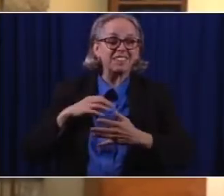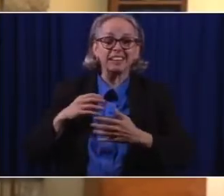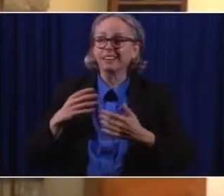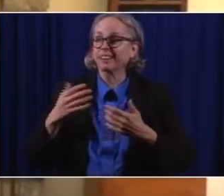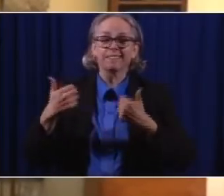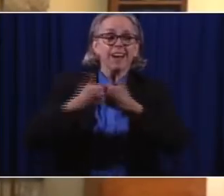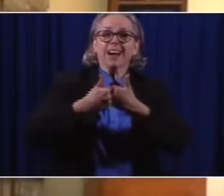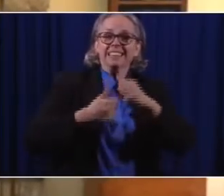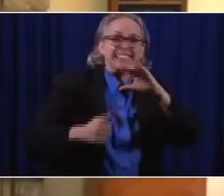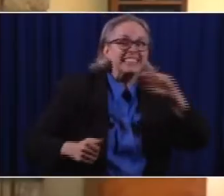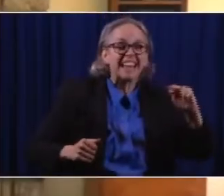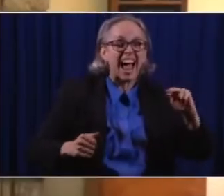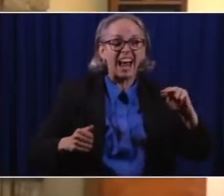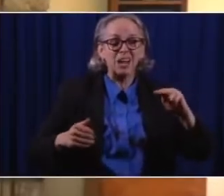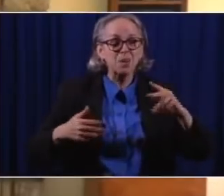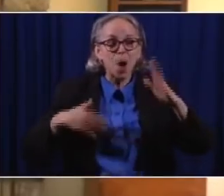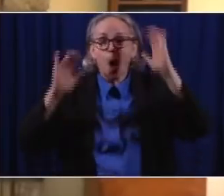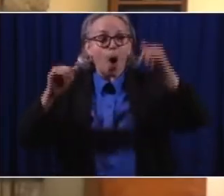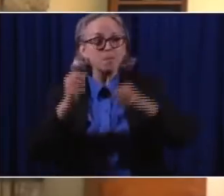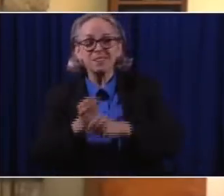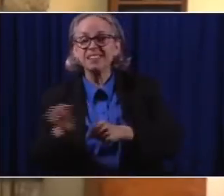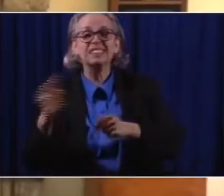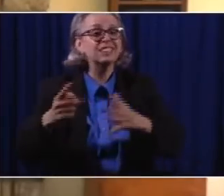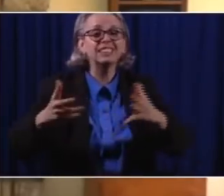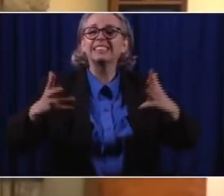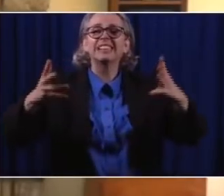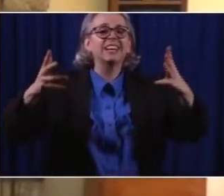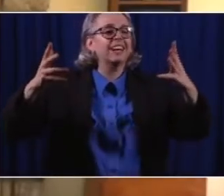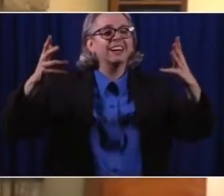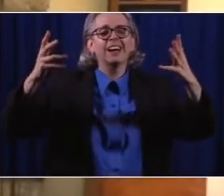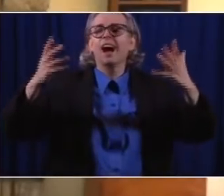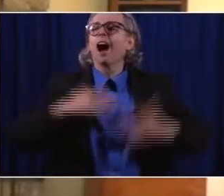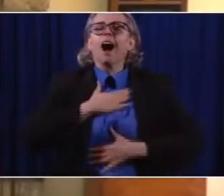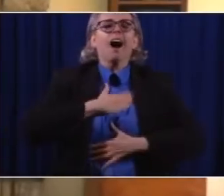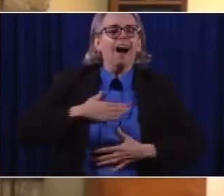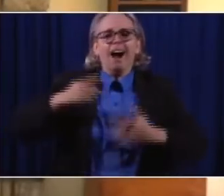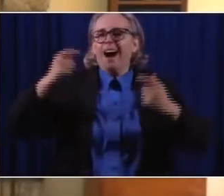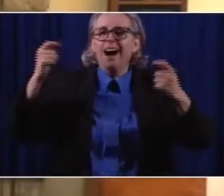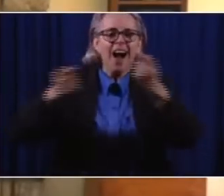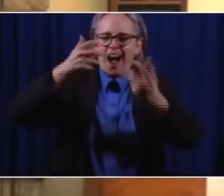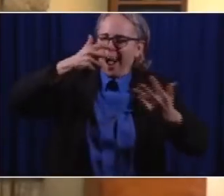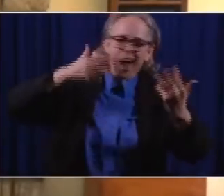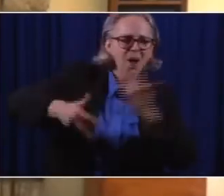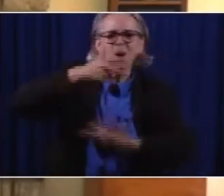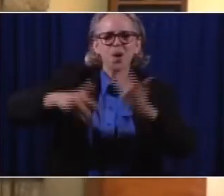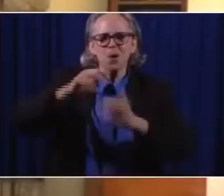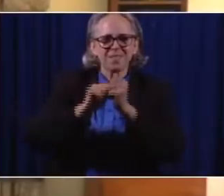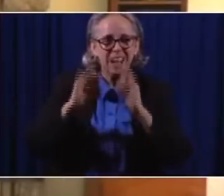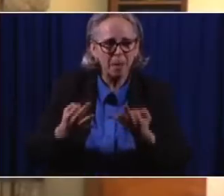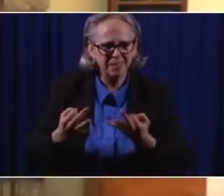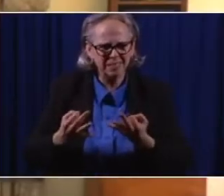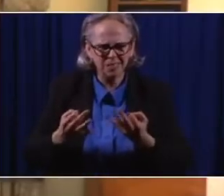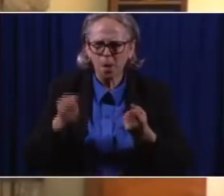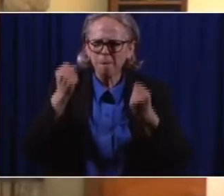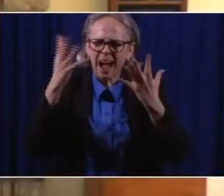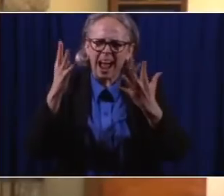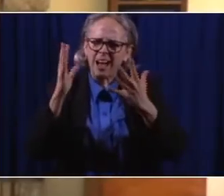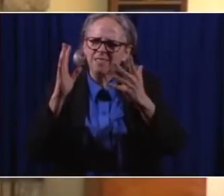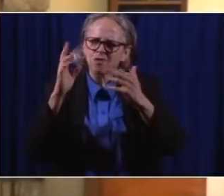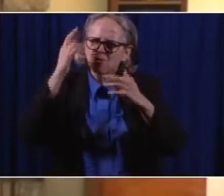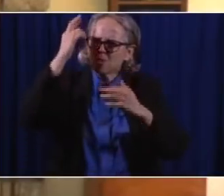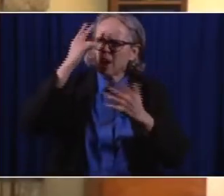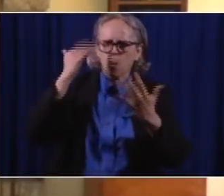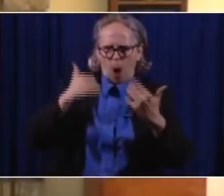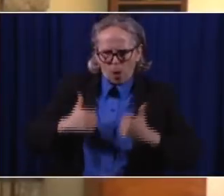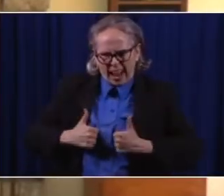being with your kids and your grandkids. We all have a lot to live for. Let's get through this, and here's what we got to do it, because this